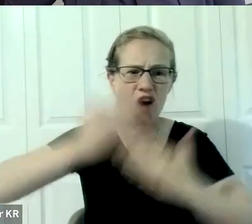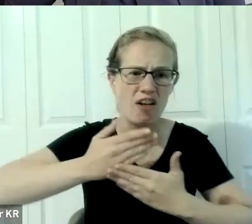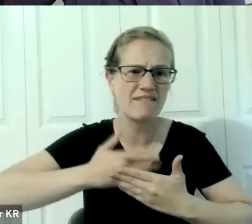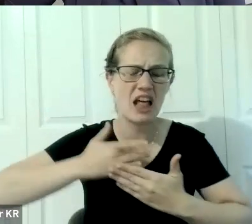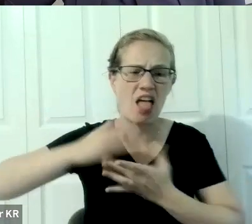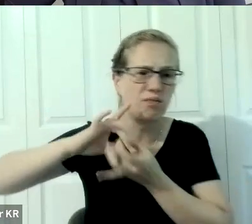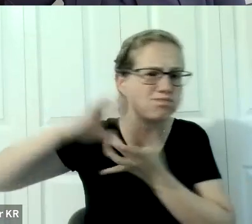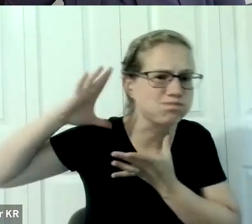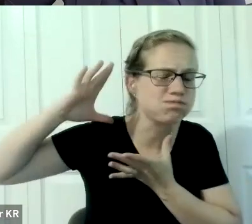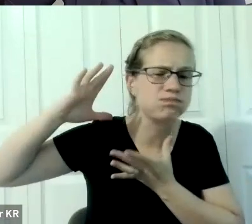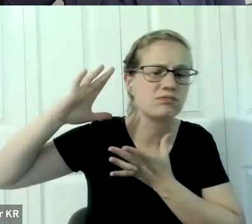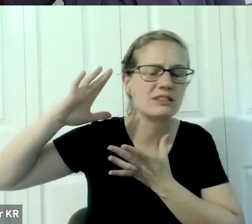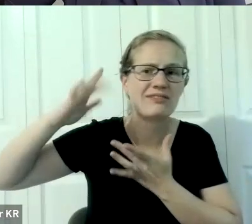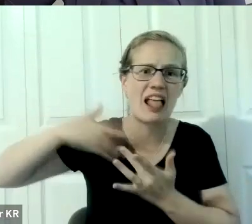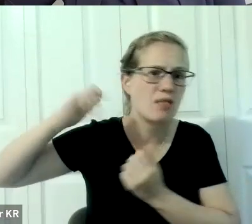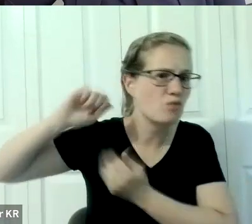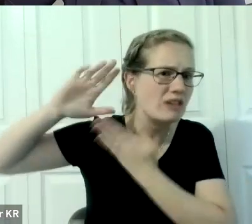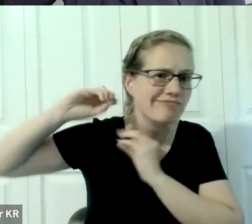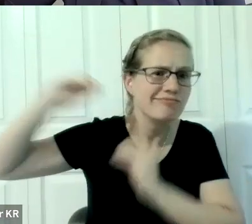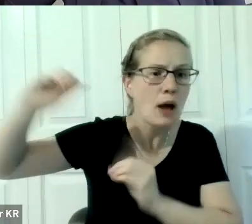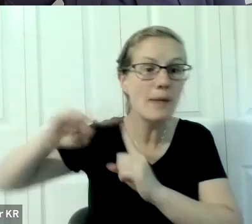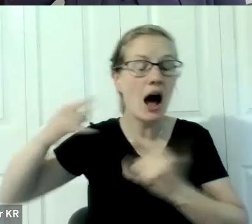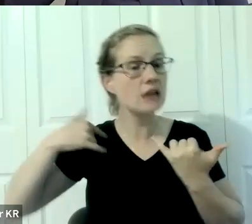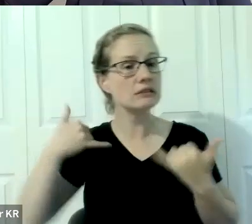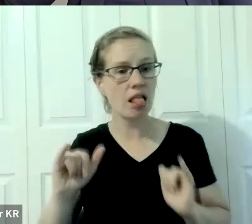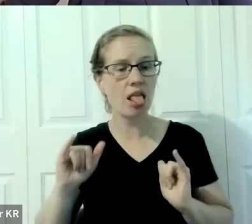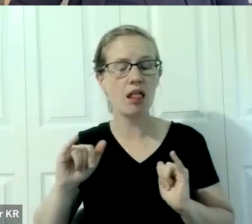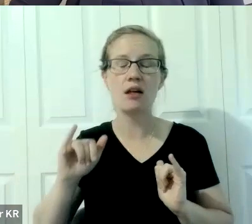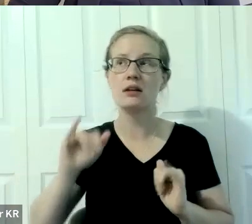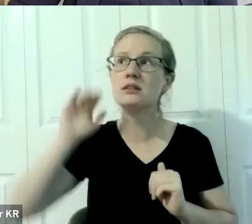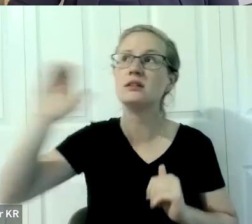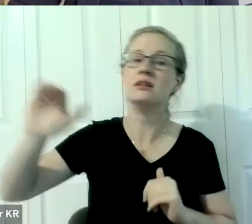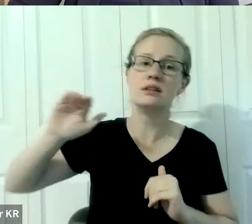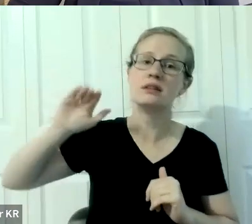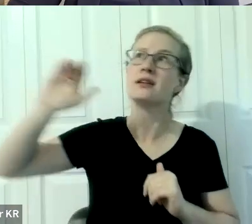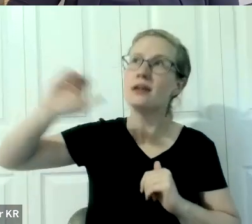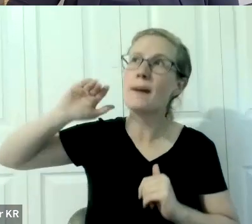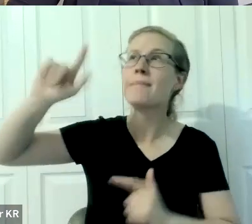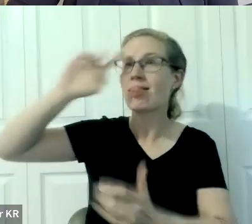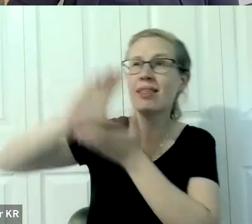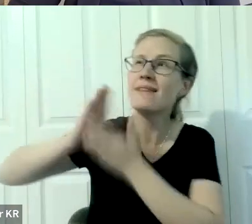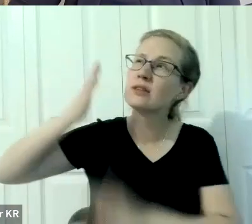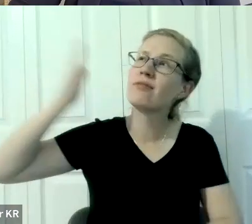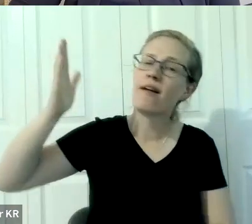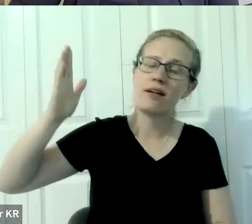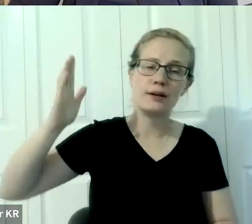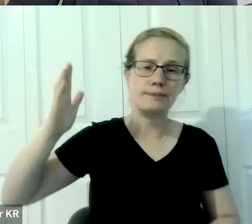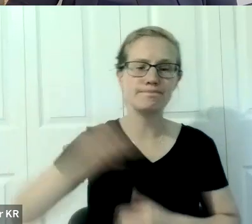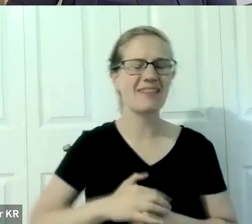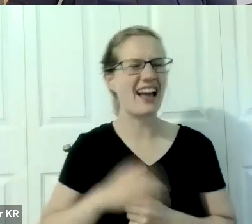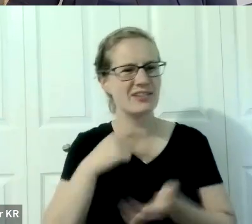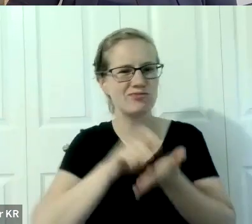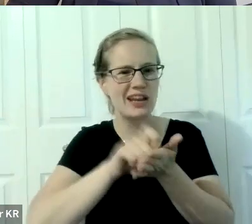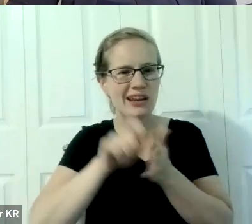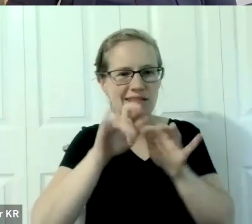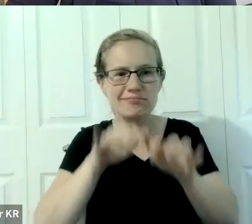at all. And yet I continued to reach out and believe that He was there. I've written about a lot